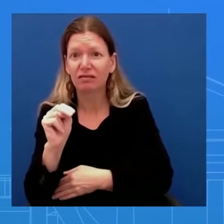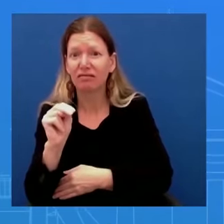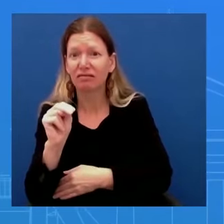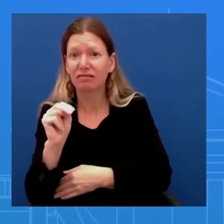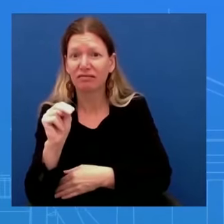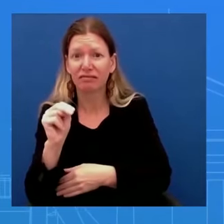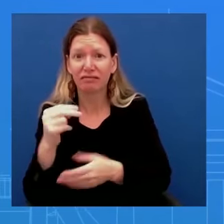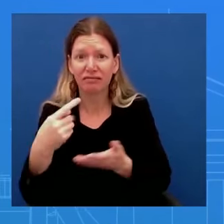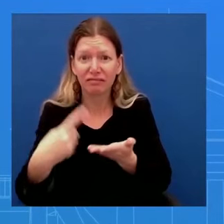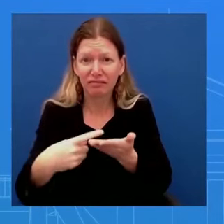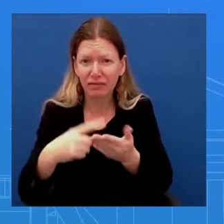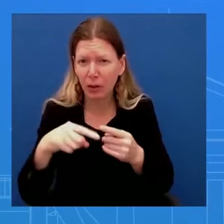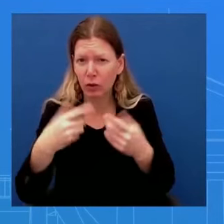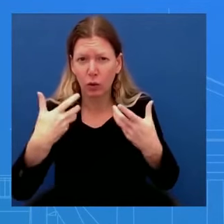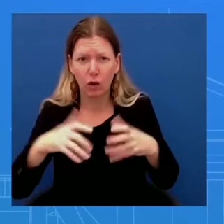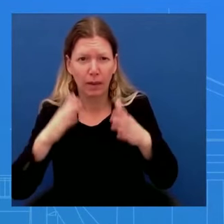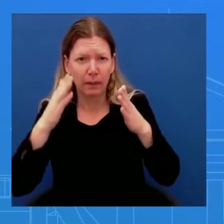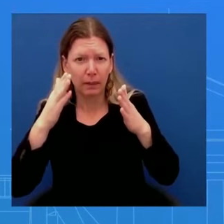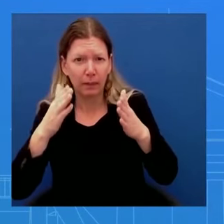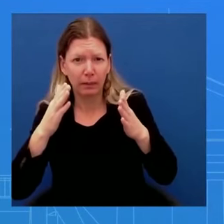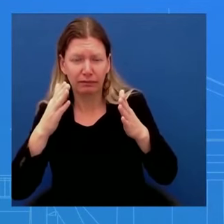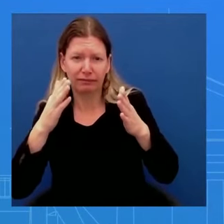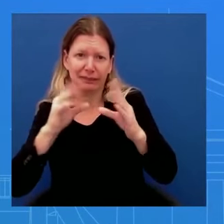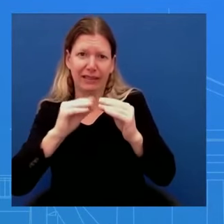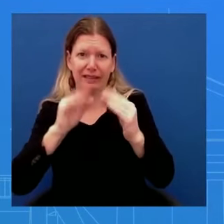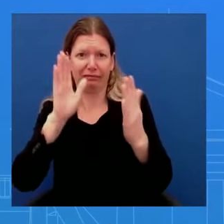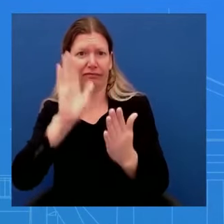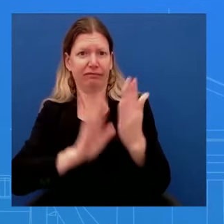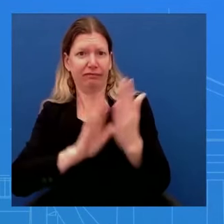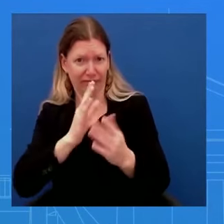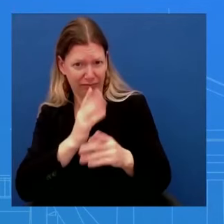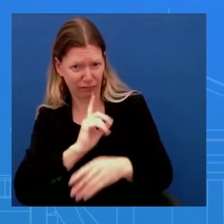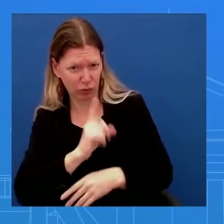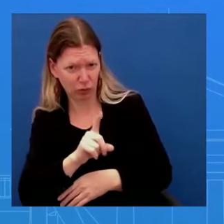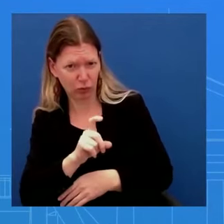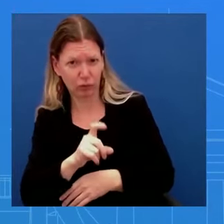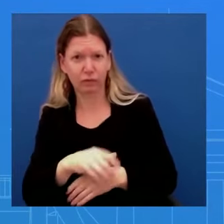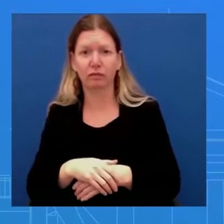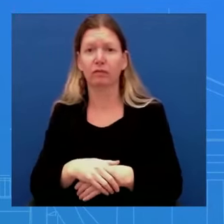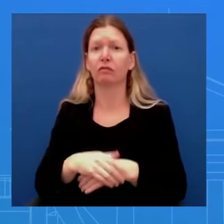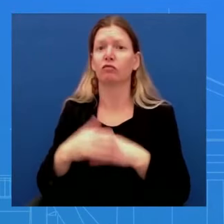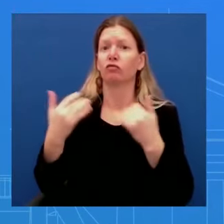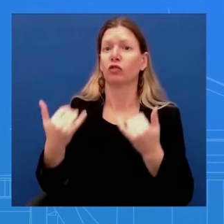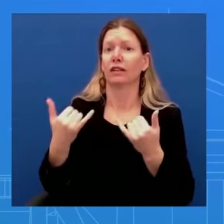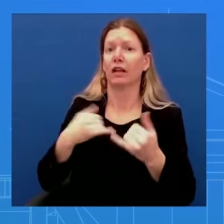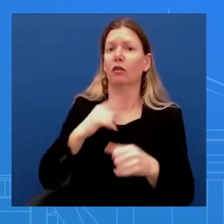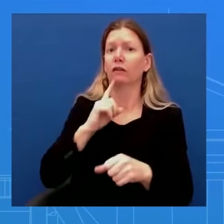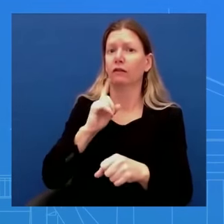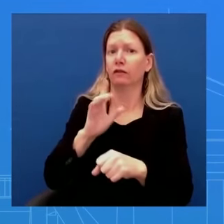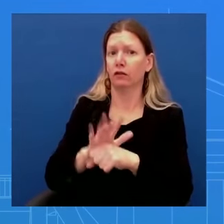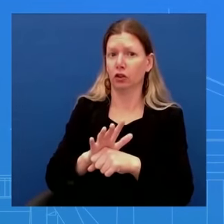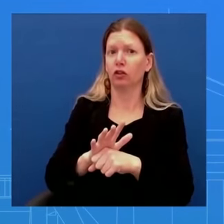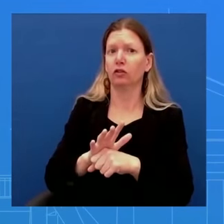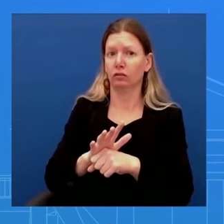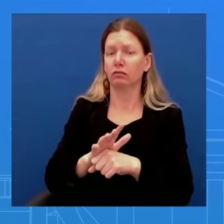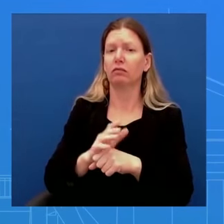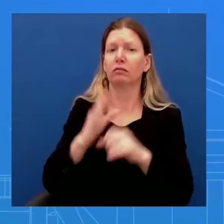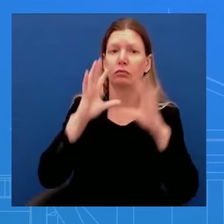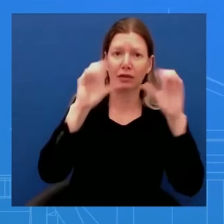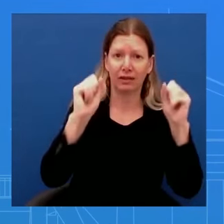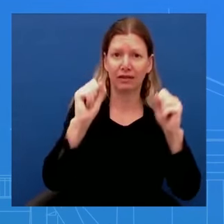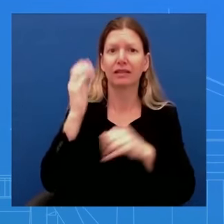Is that true? Look, what I can do right now is I can confirm that the President and Speaker Johnson did speak directly. They spoke directly today on